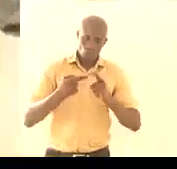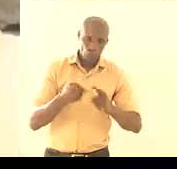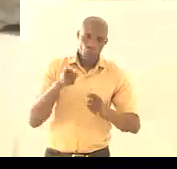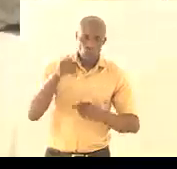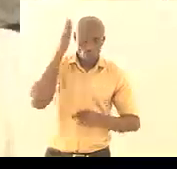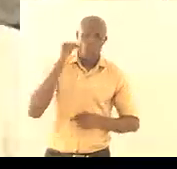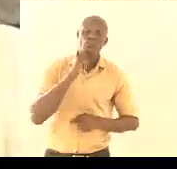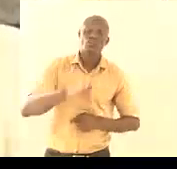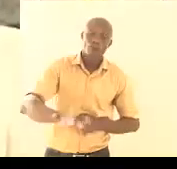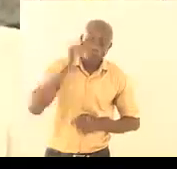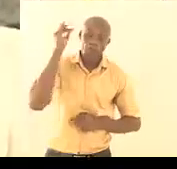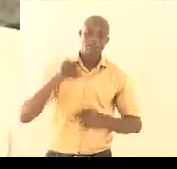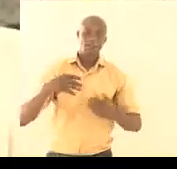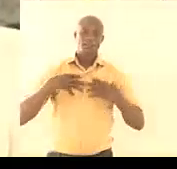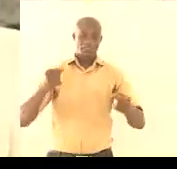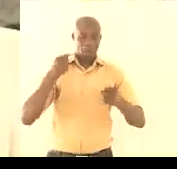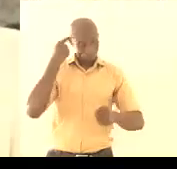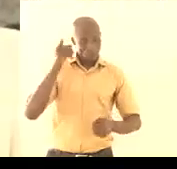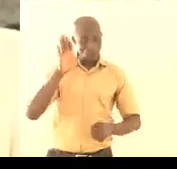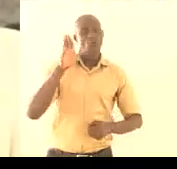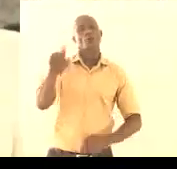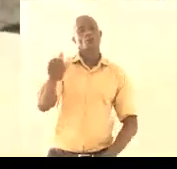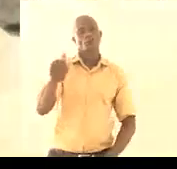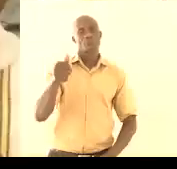find healing for your own. Now,